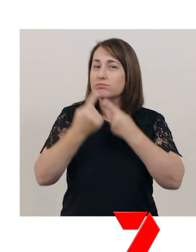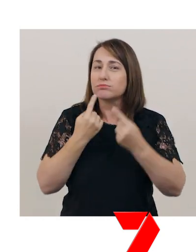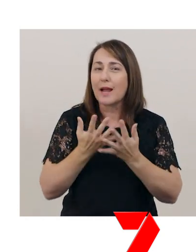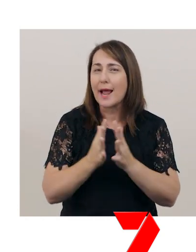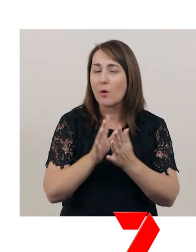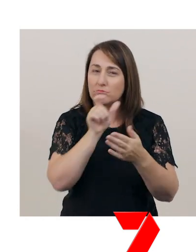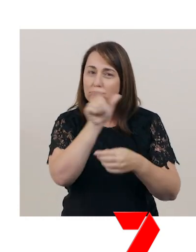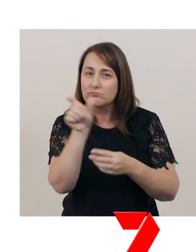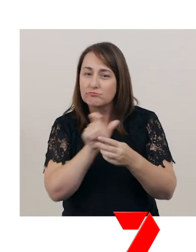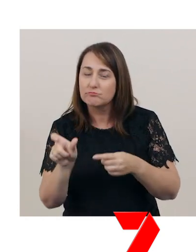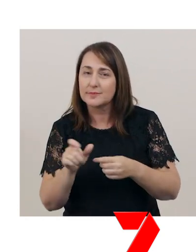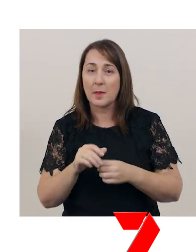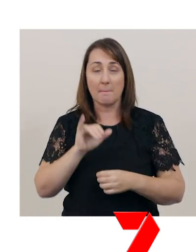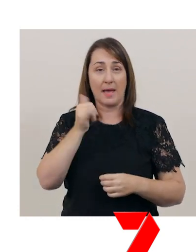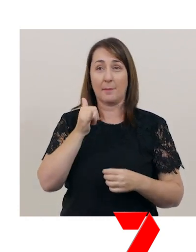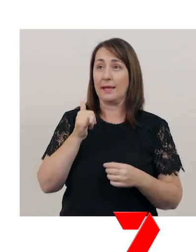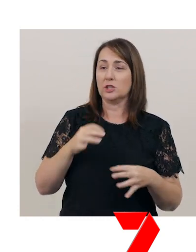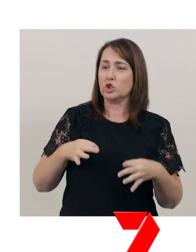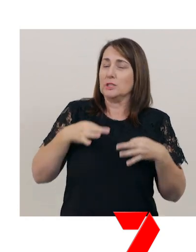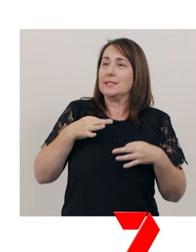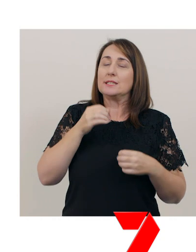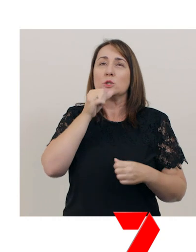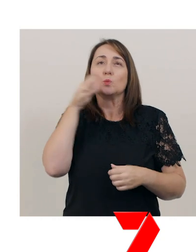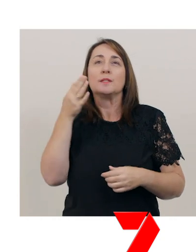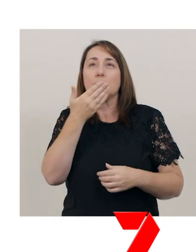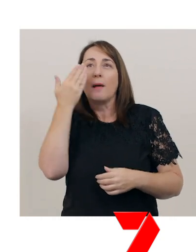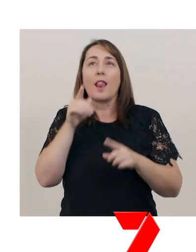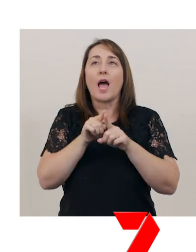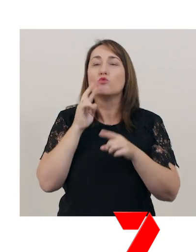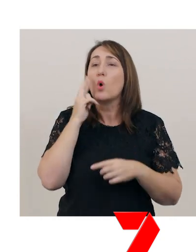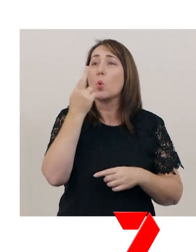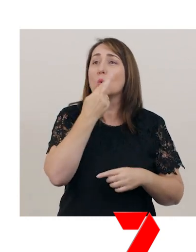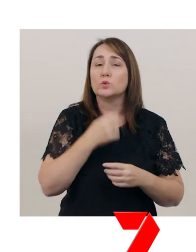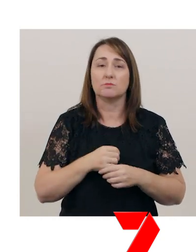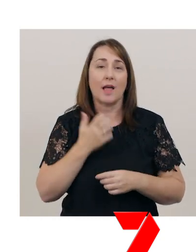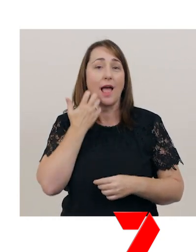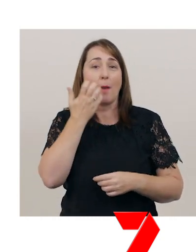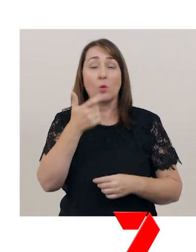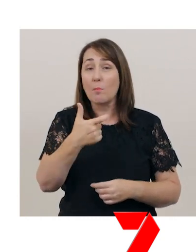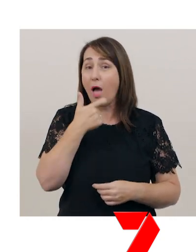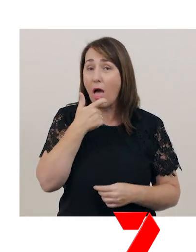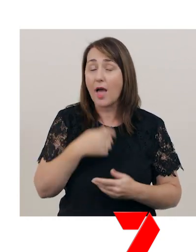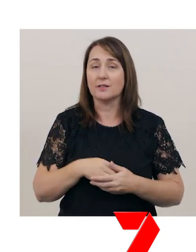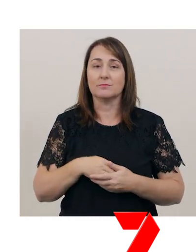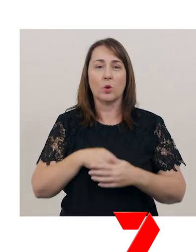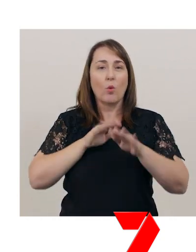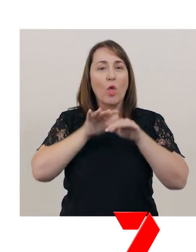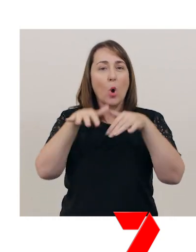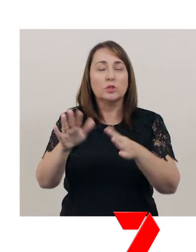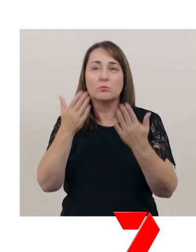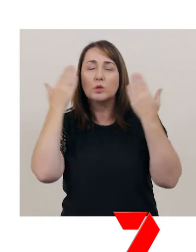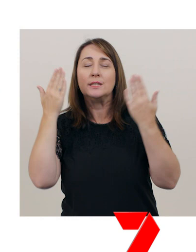What did you think of? Maybe my sheets smell as sweet as roses, as an apple pie. How about the ocean